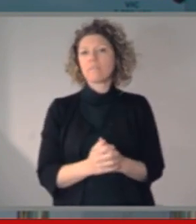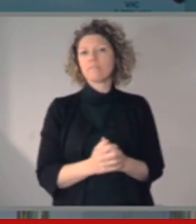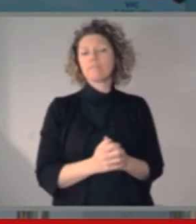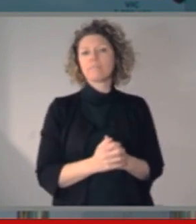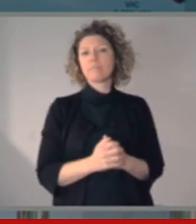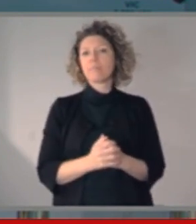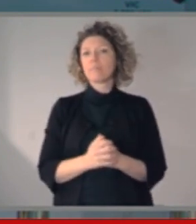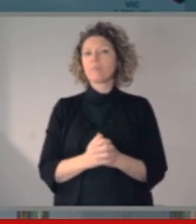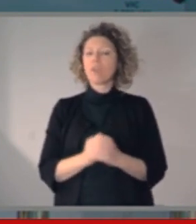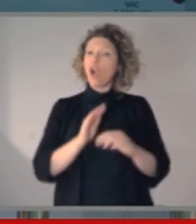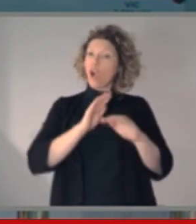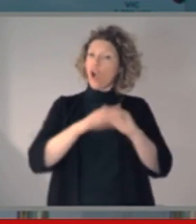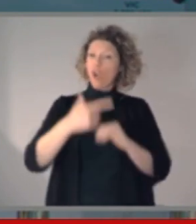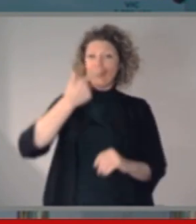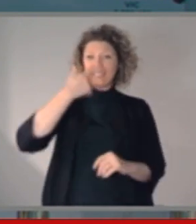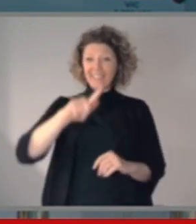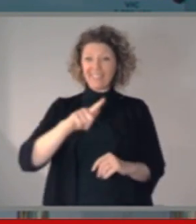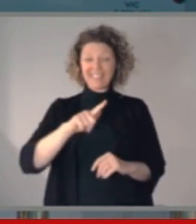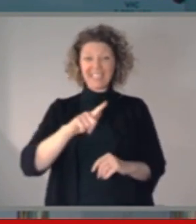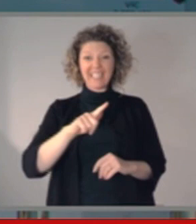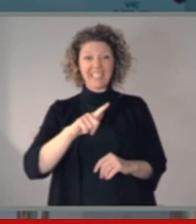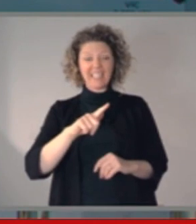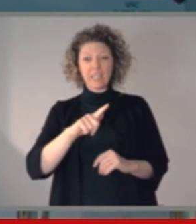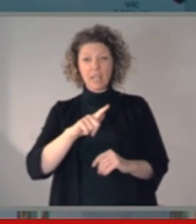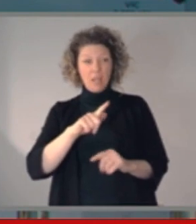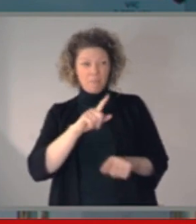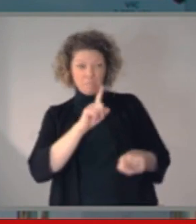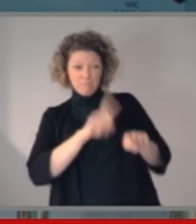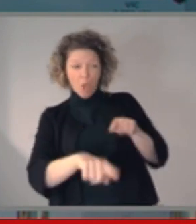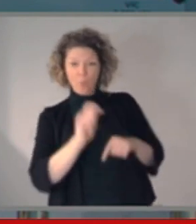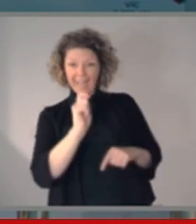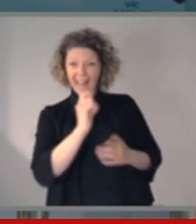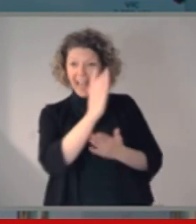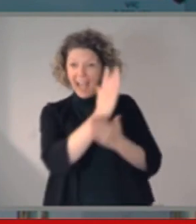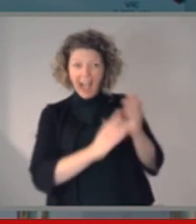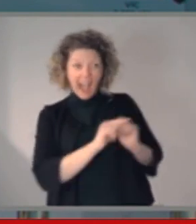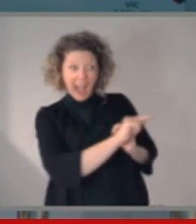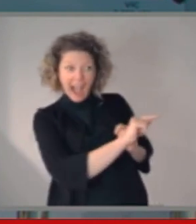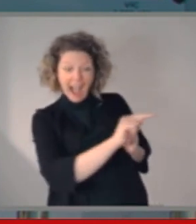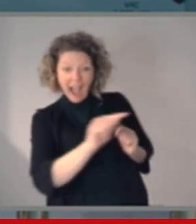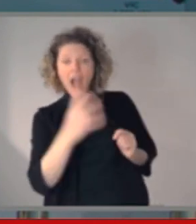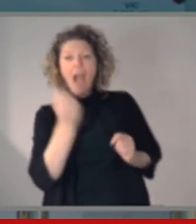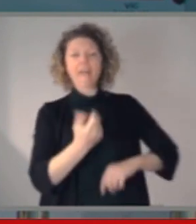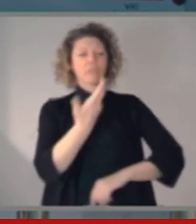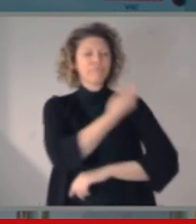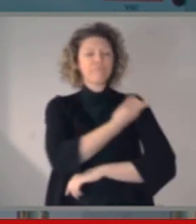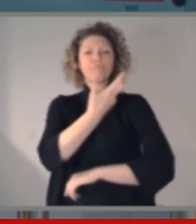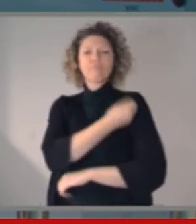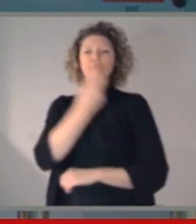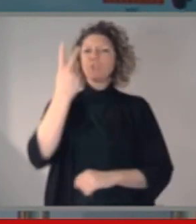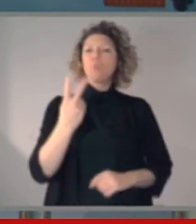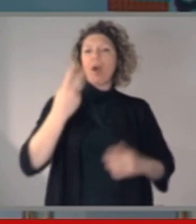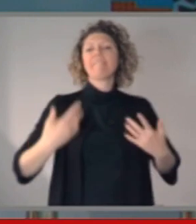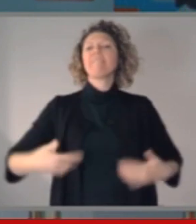Australia, more than half of those aged over 70 have received both doses of the vaccine. Now, that's particularly